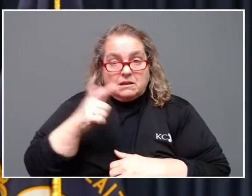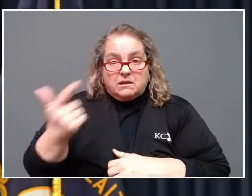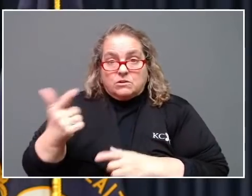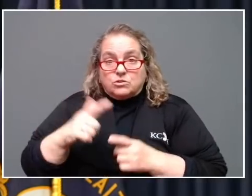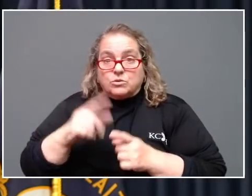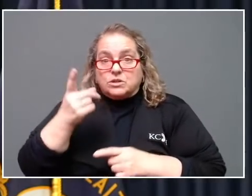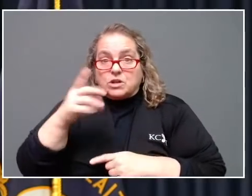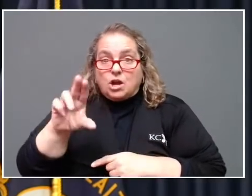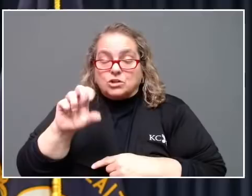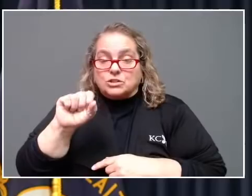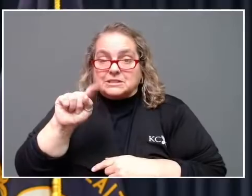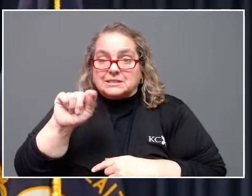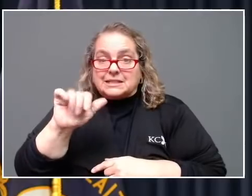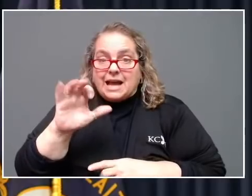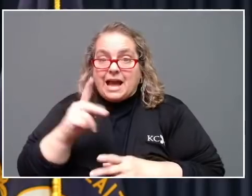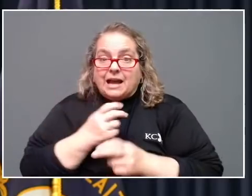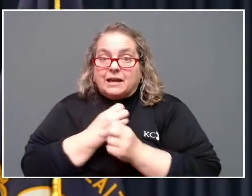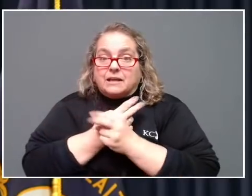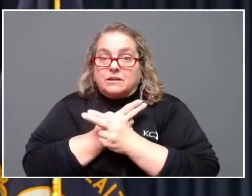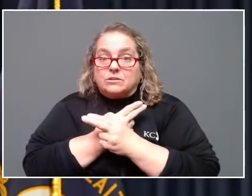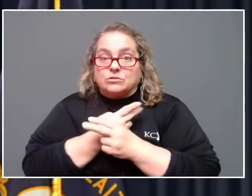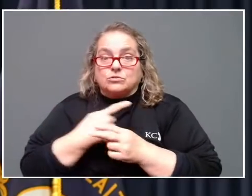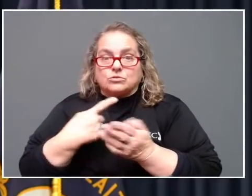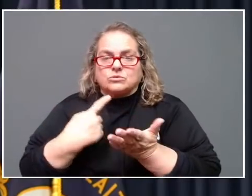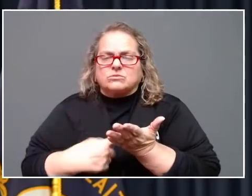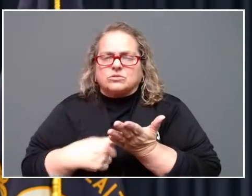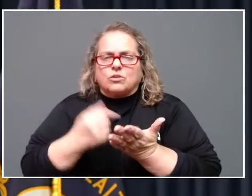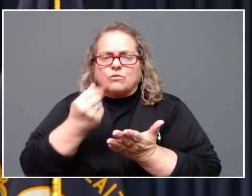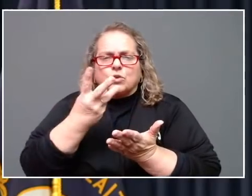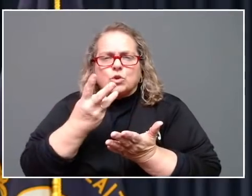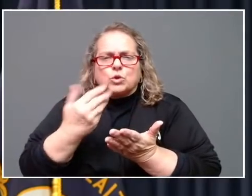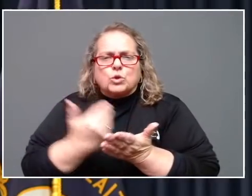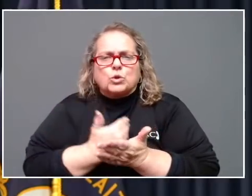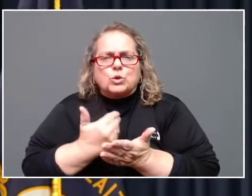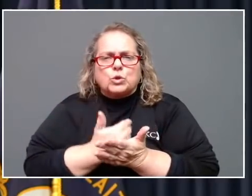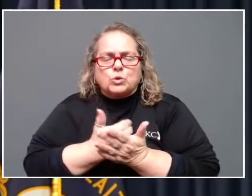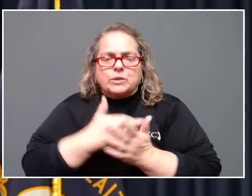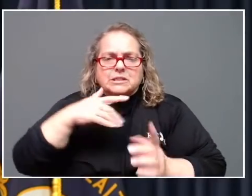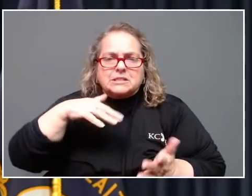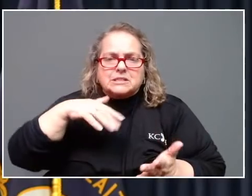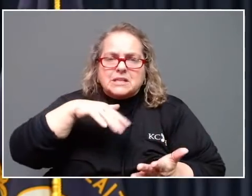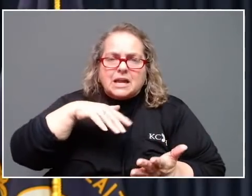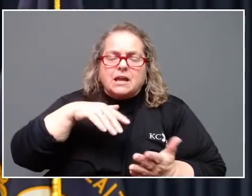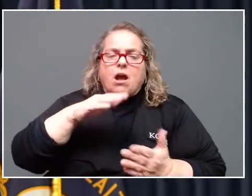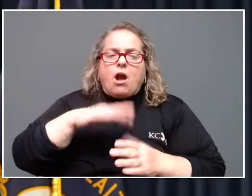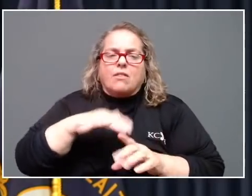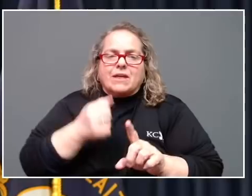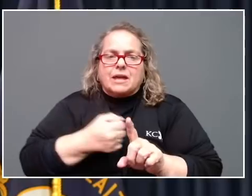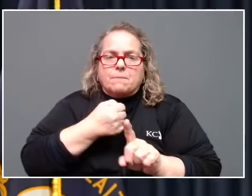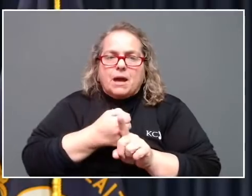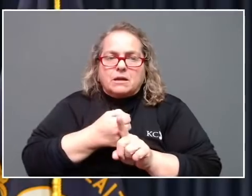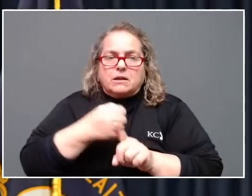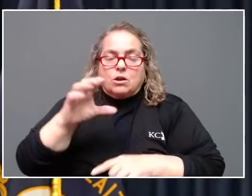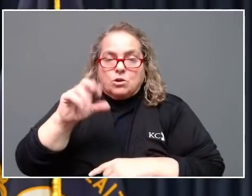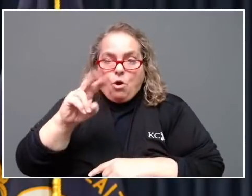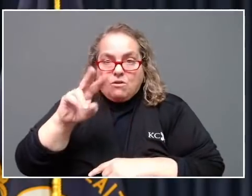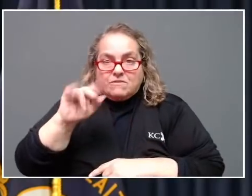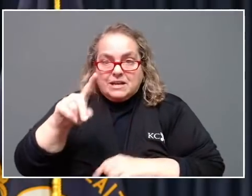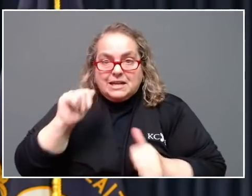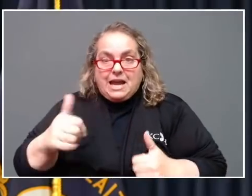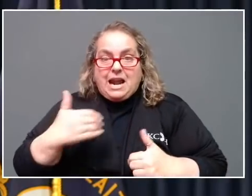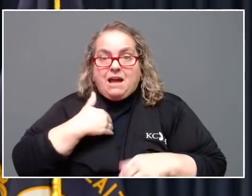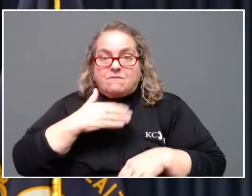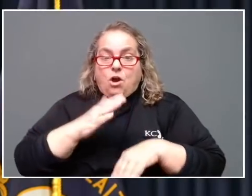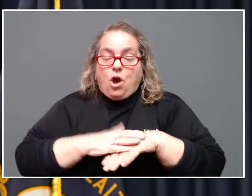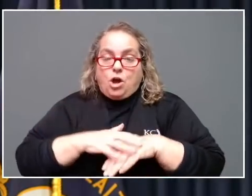on a few things out there, some new studies, especially on the impact that COVID can have on pregnancy. And then we'll come